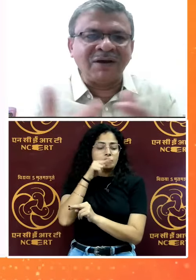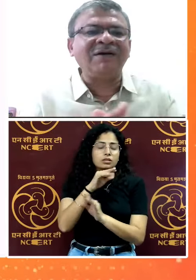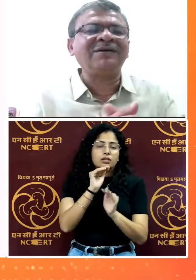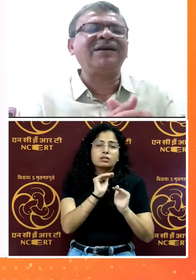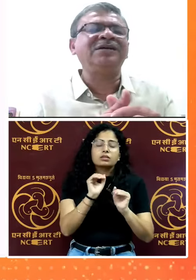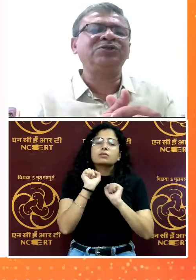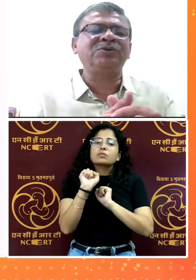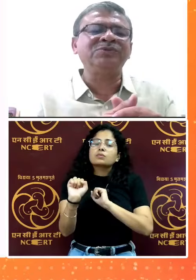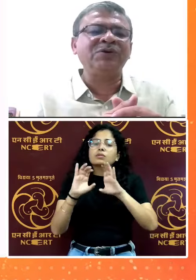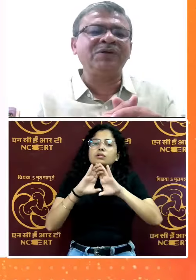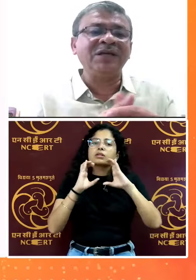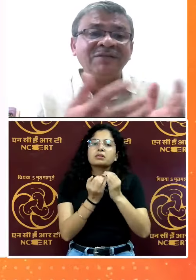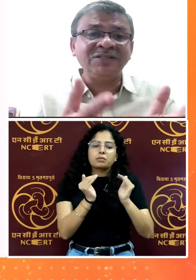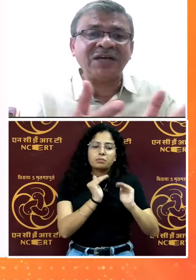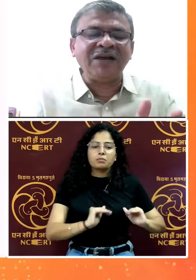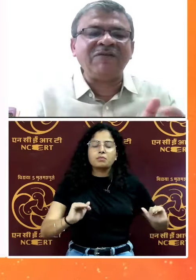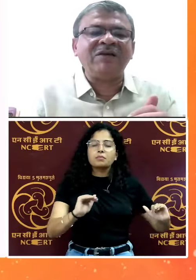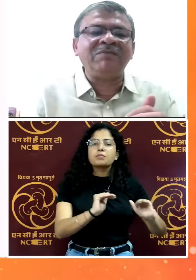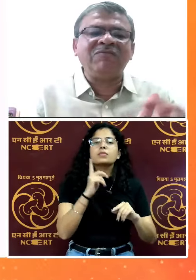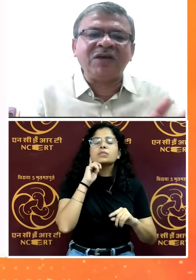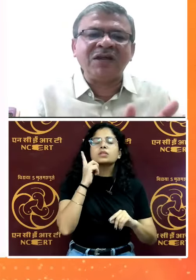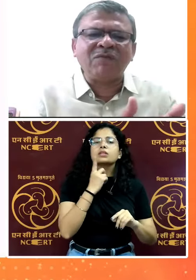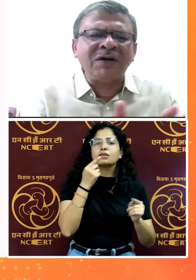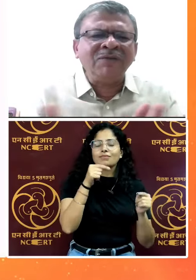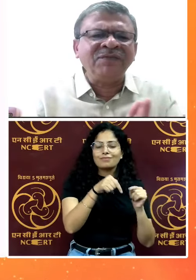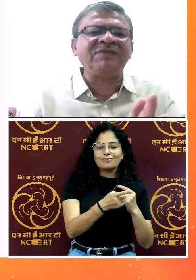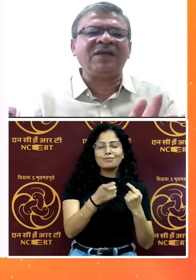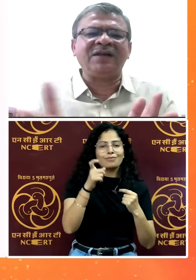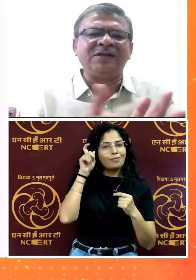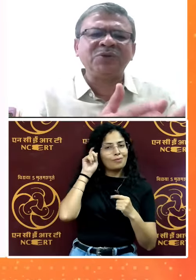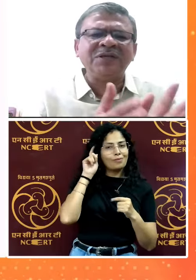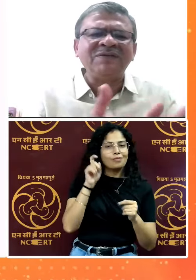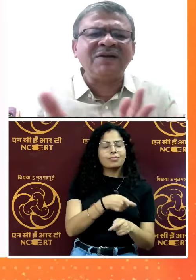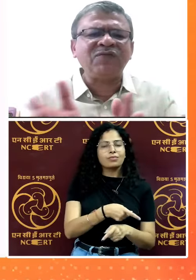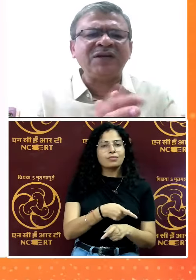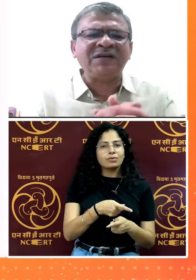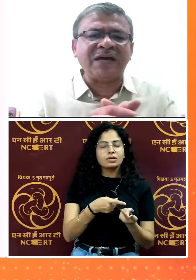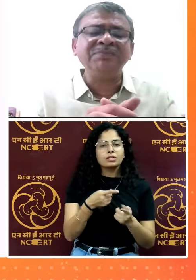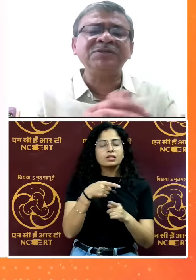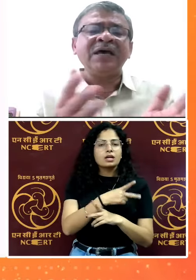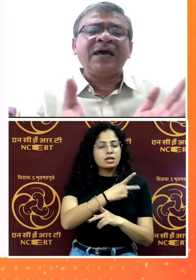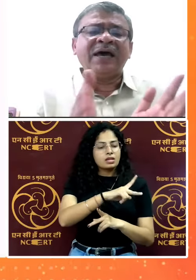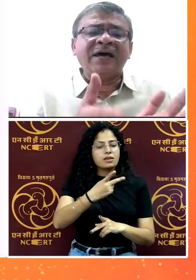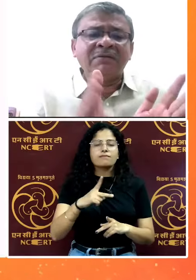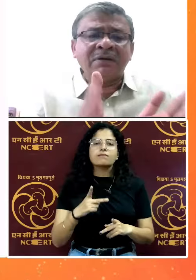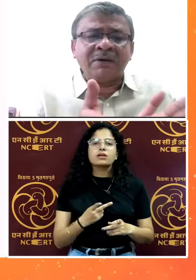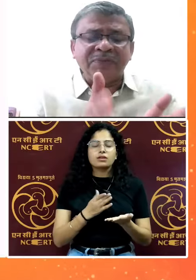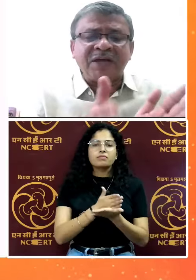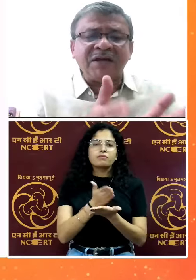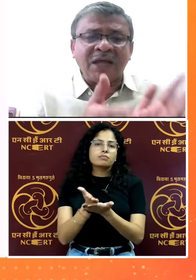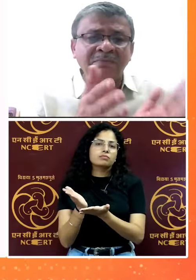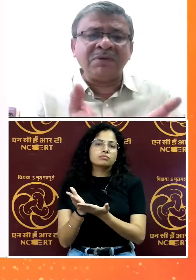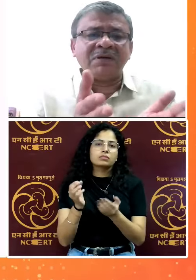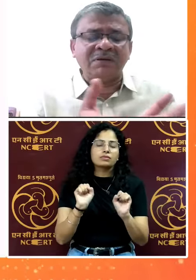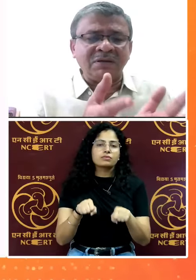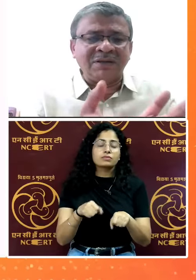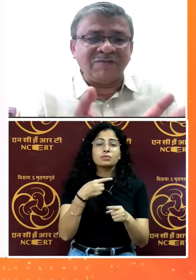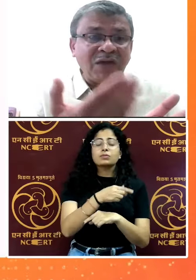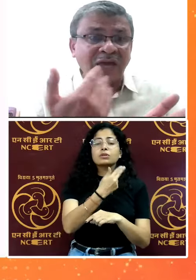your classrooms, the child will be wearing one of these hearing aids. So these are different types, and they are